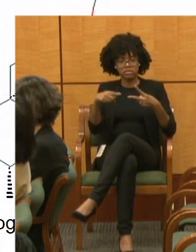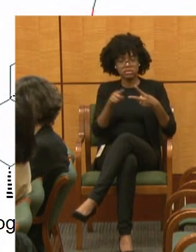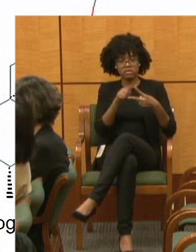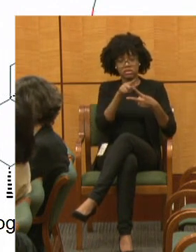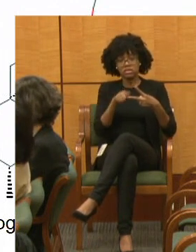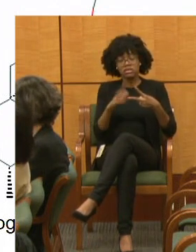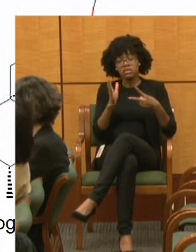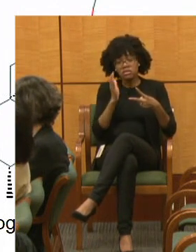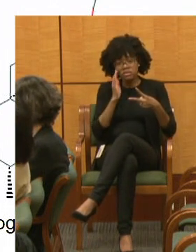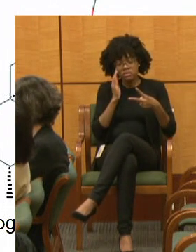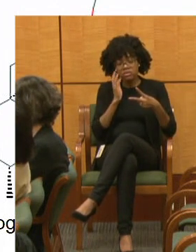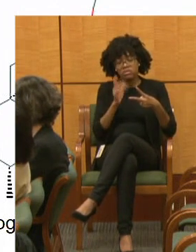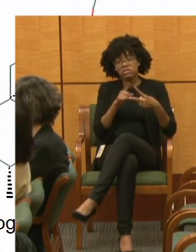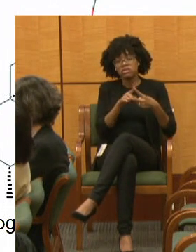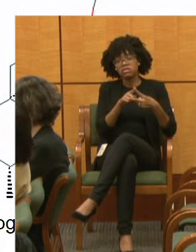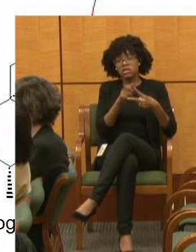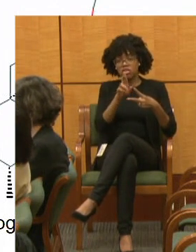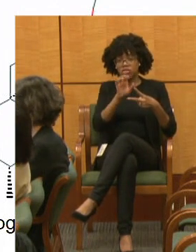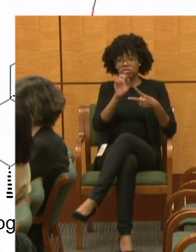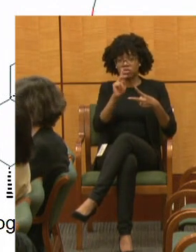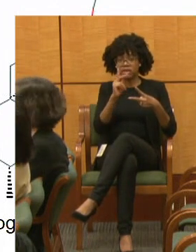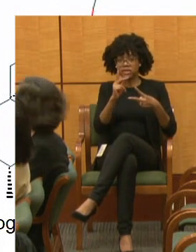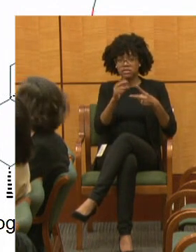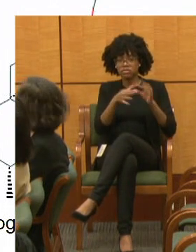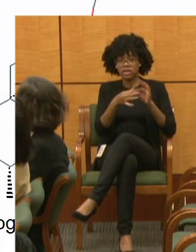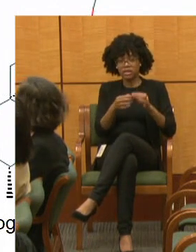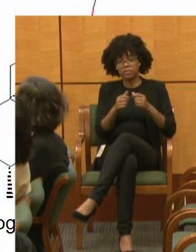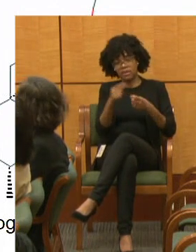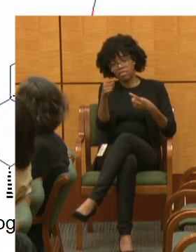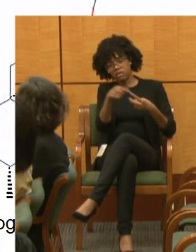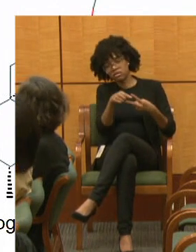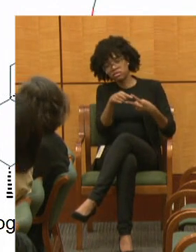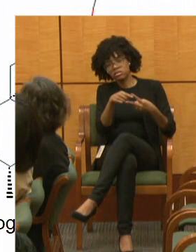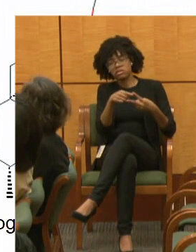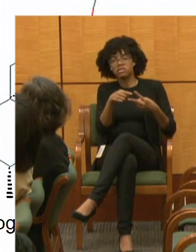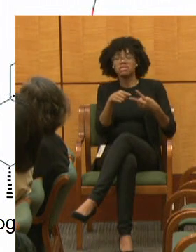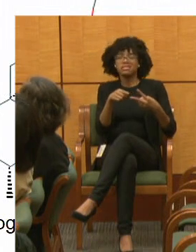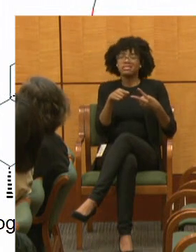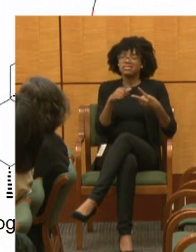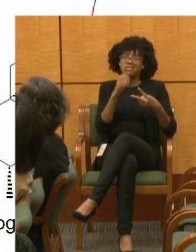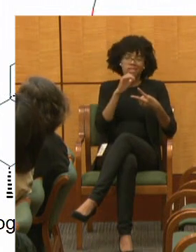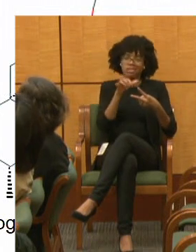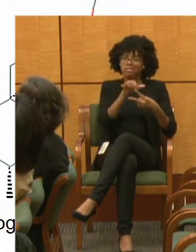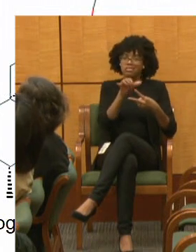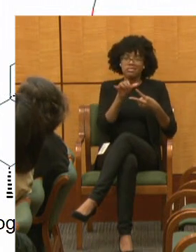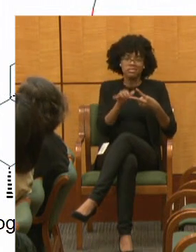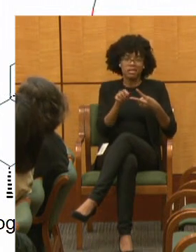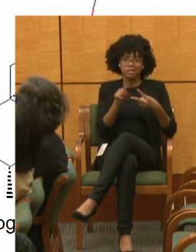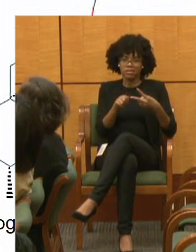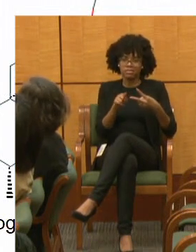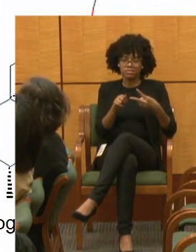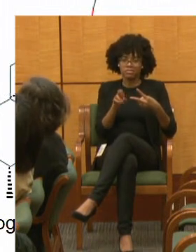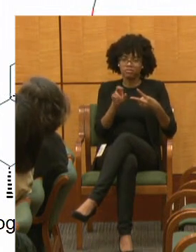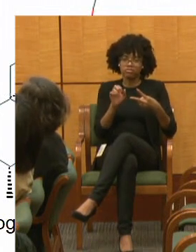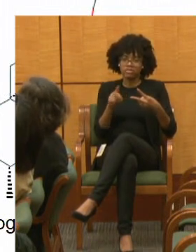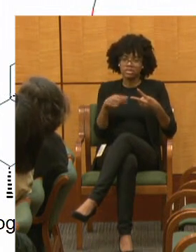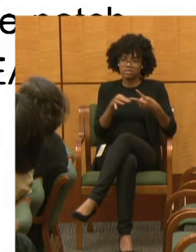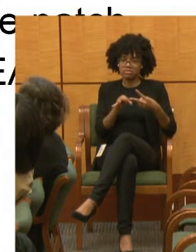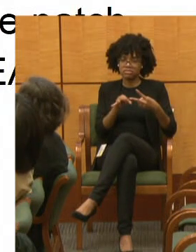risks associated with one as well as the benefits associated with one may not be 100% translatable to the other.